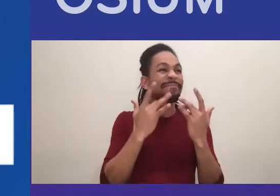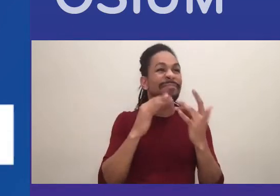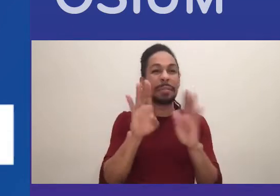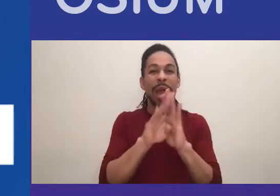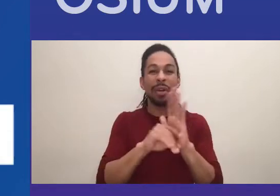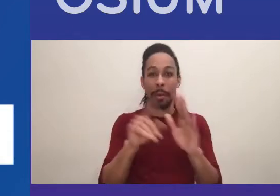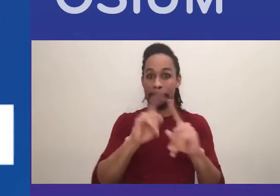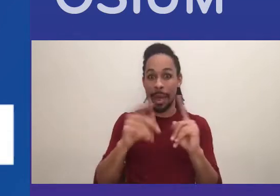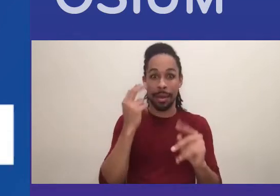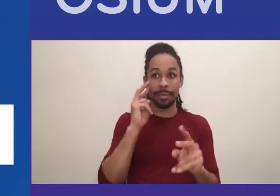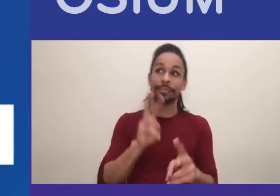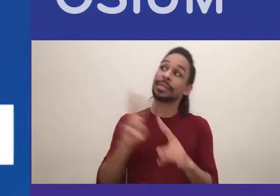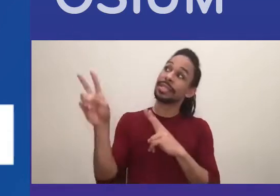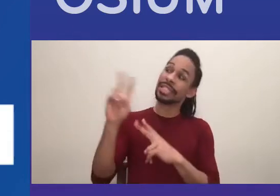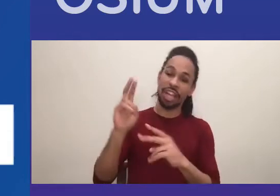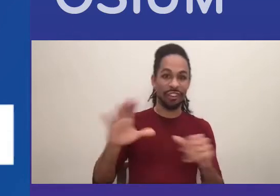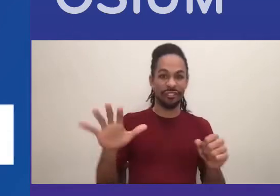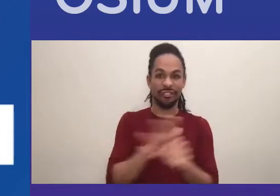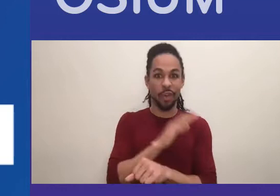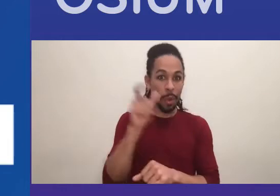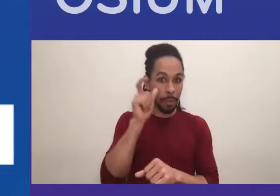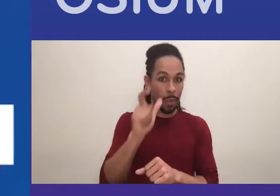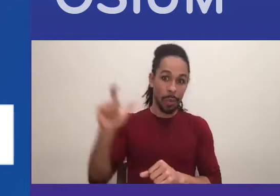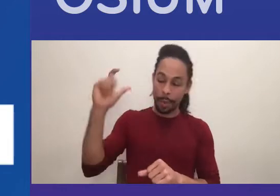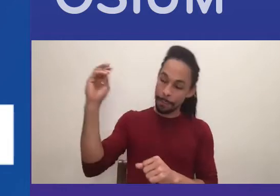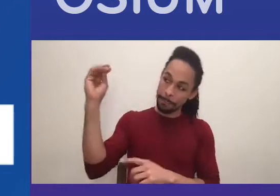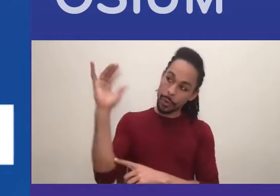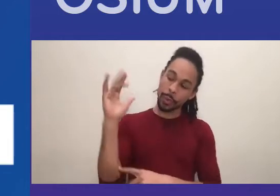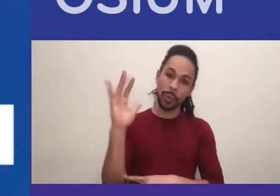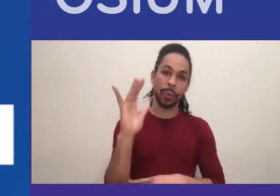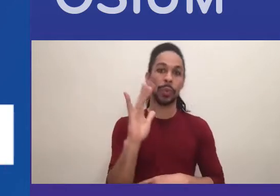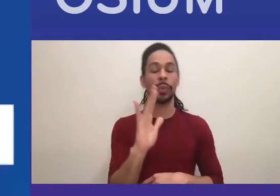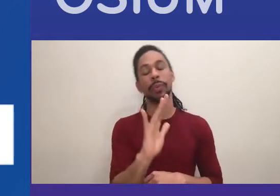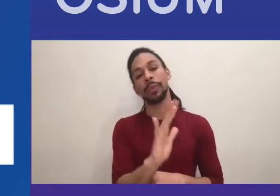that's coming in through my window in the other room.